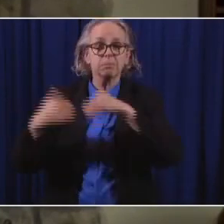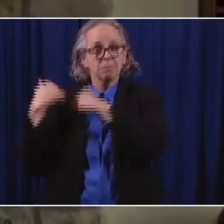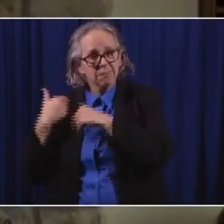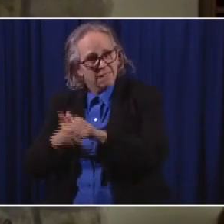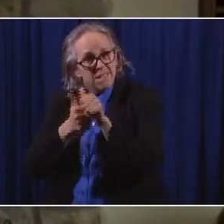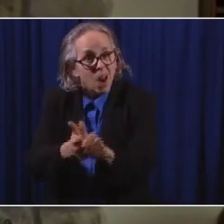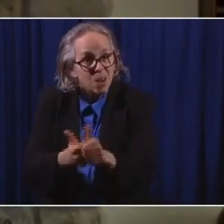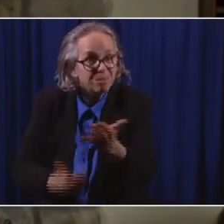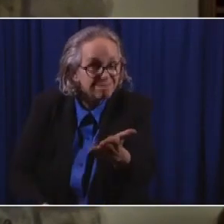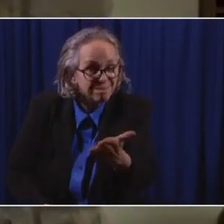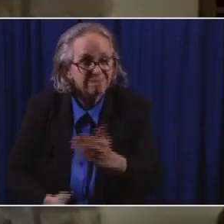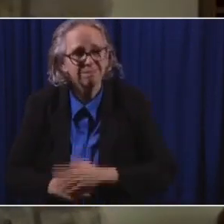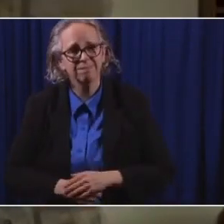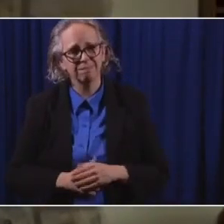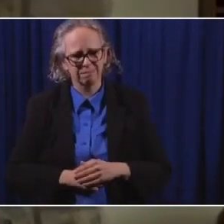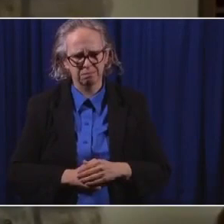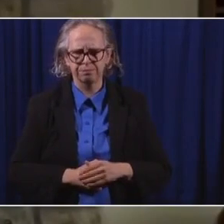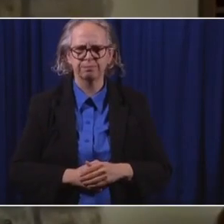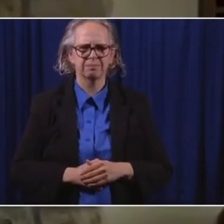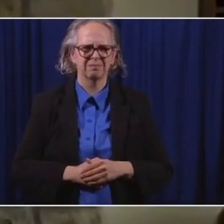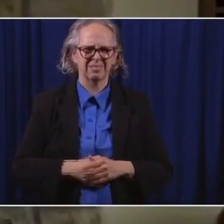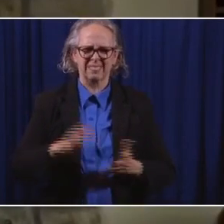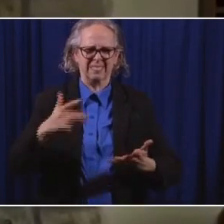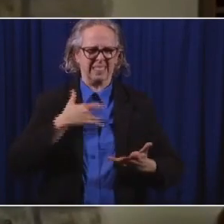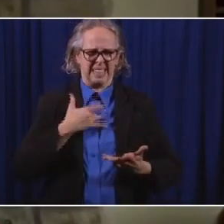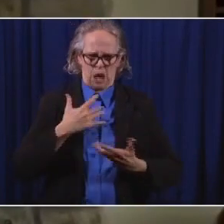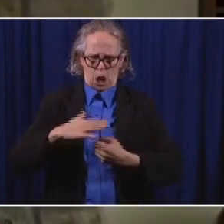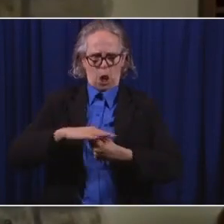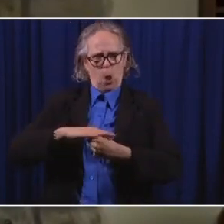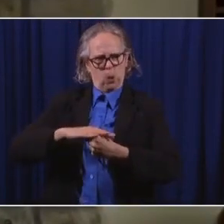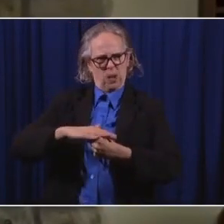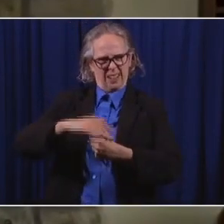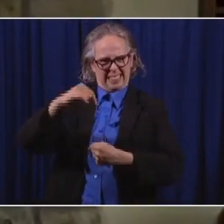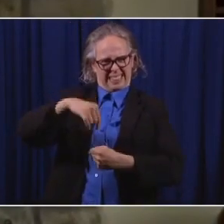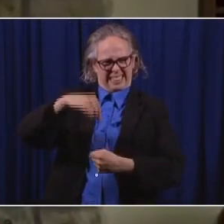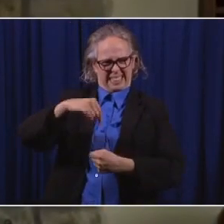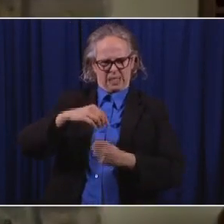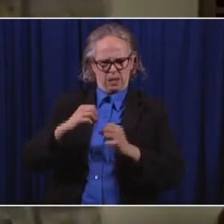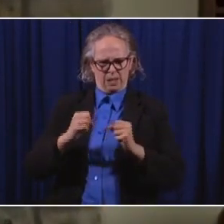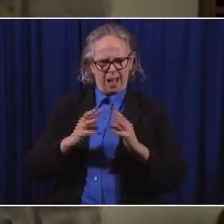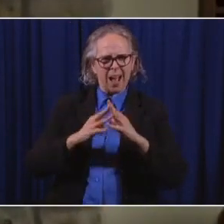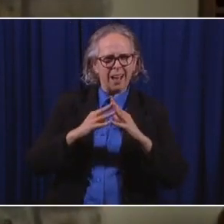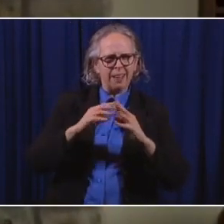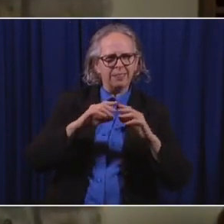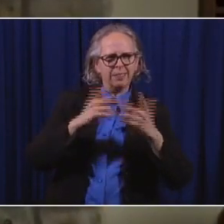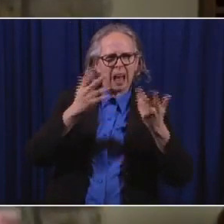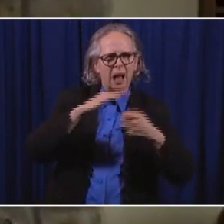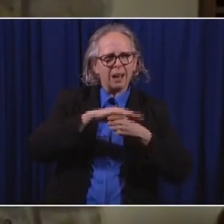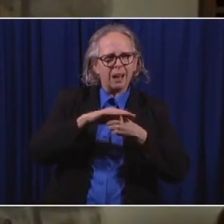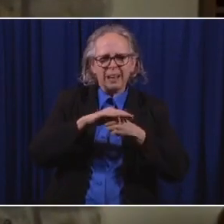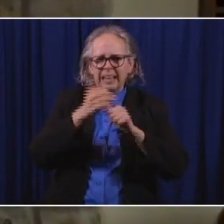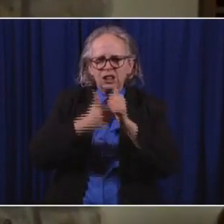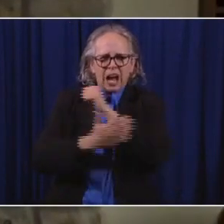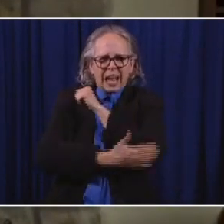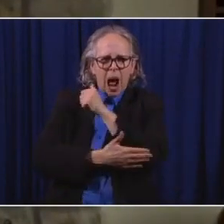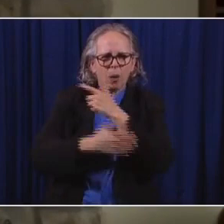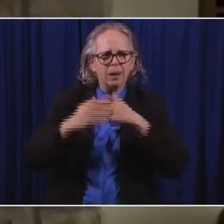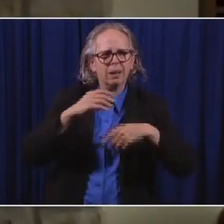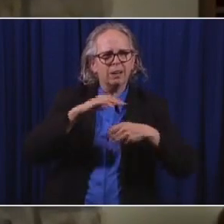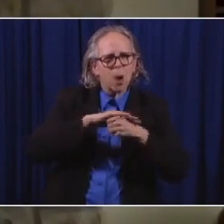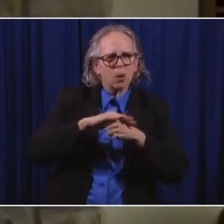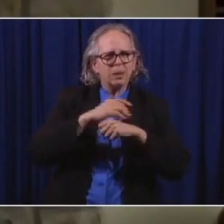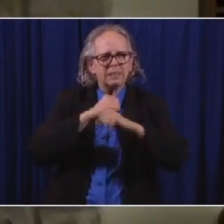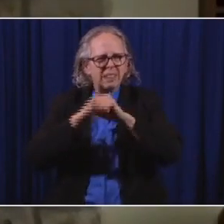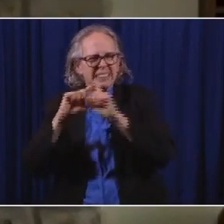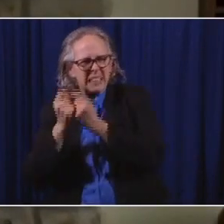counties one at a time, and local community getting directly involved. And as I say, many of them have great leadership and they've